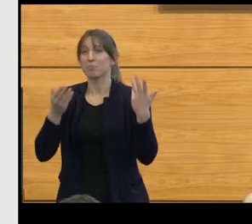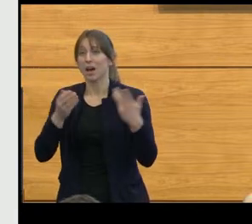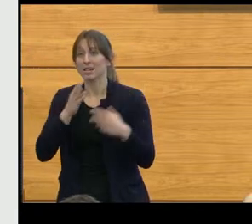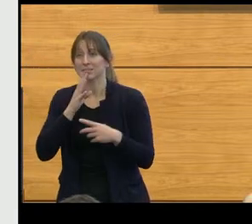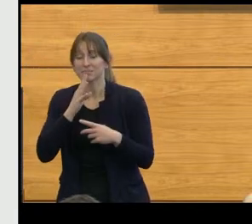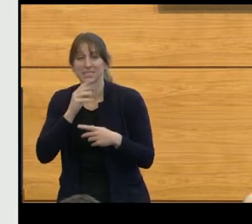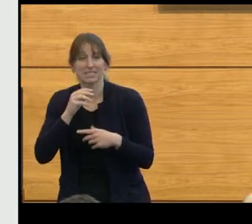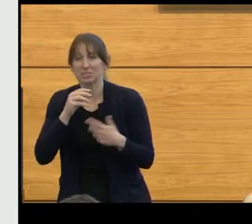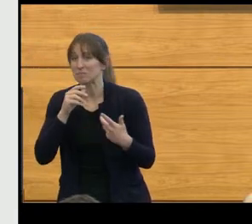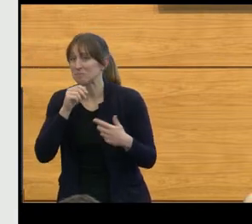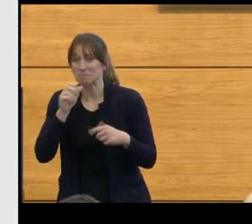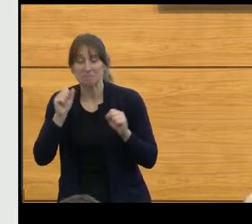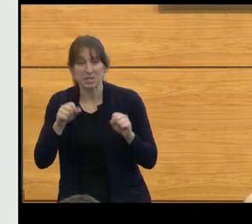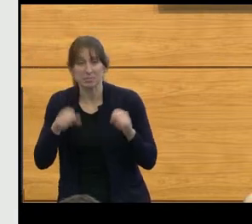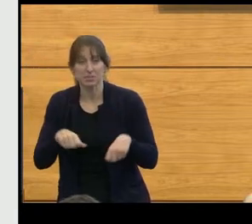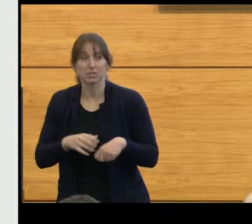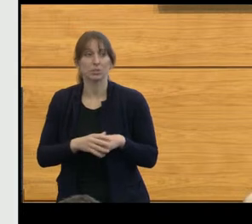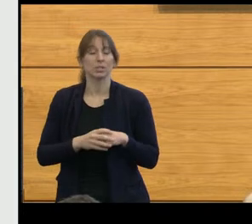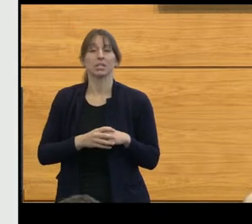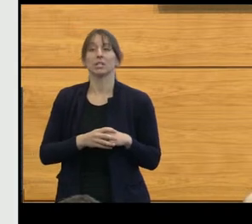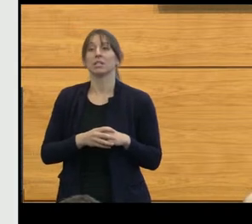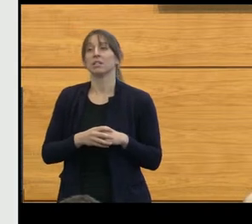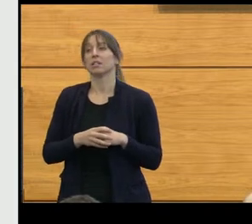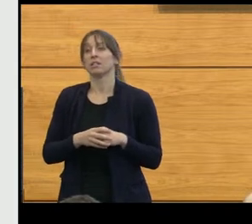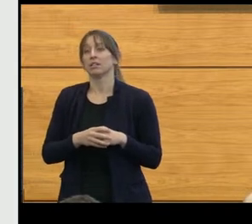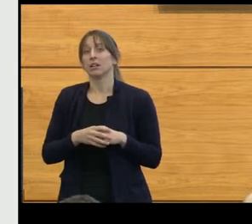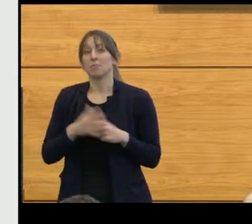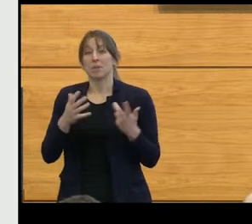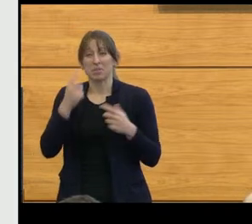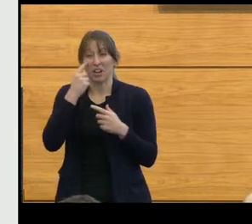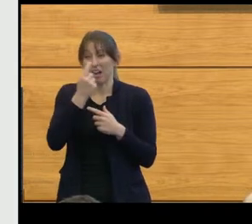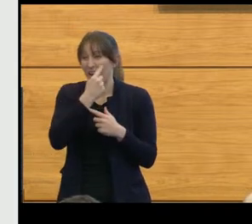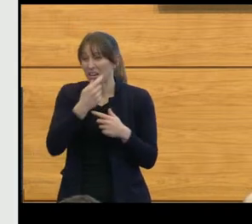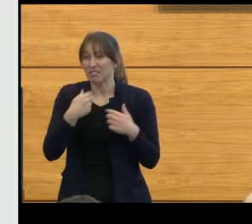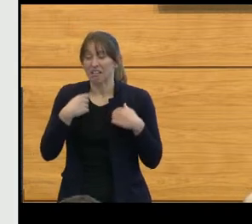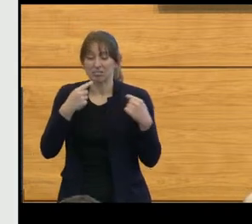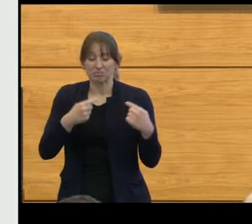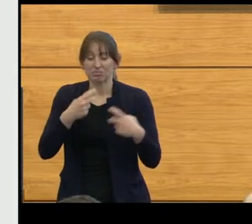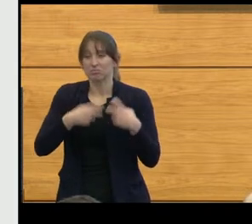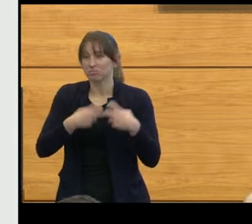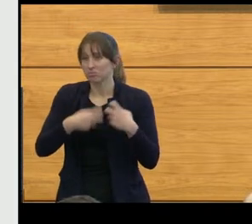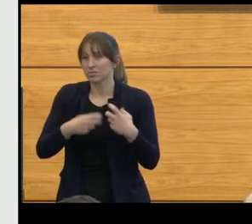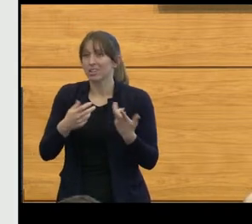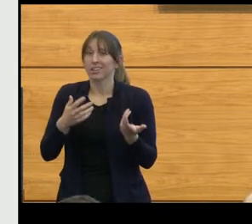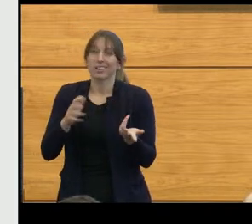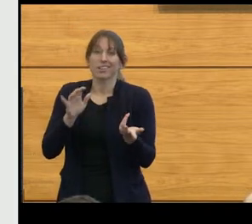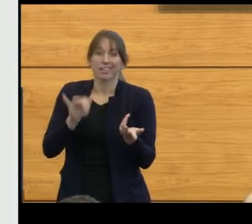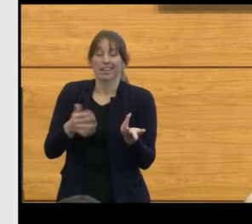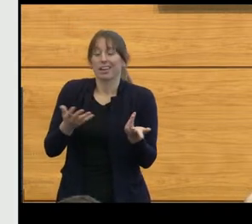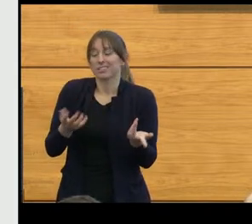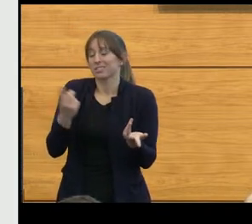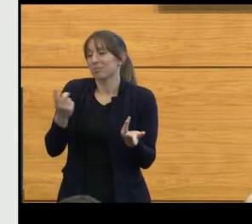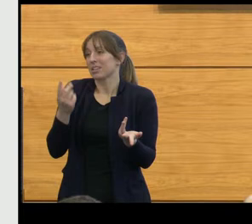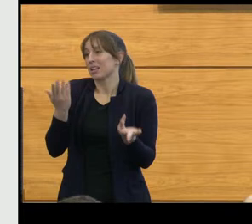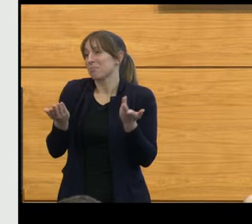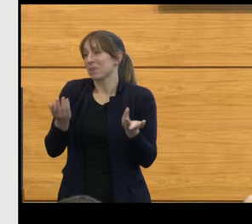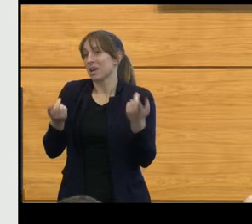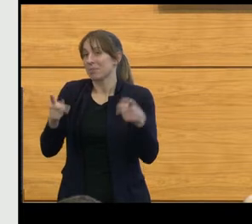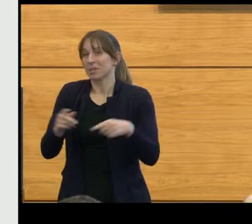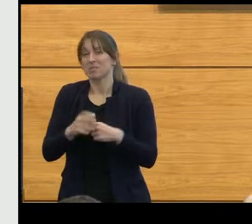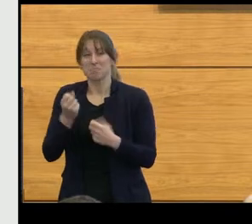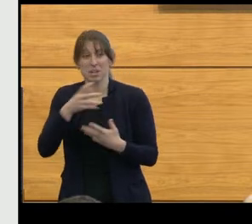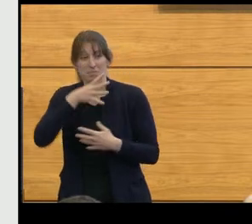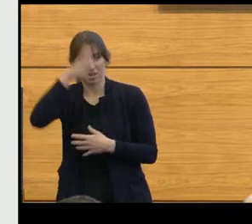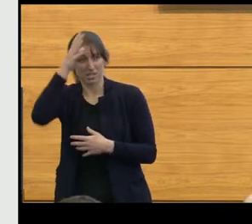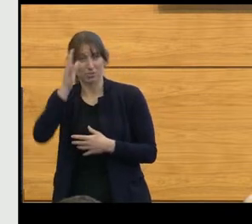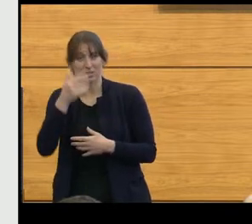as well as difficulty with their eye movements. All of those are really unacceptable outcomes. And parents will say to you, you know, if you're going to